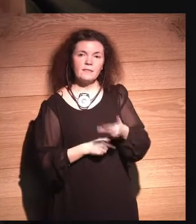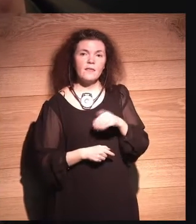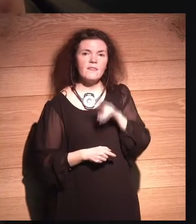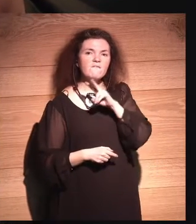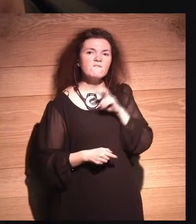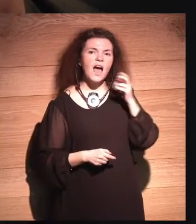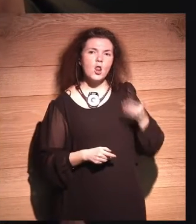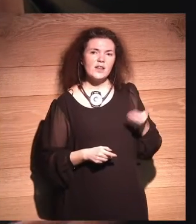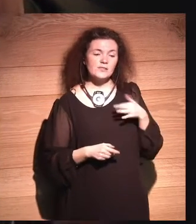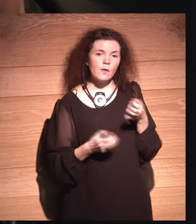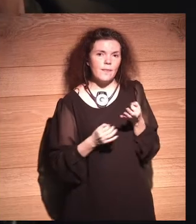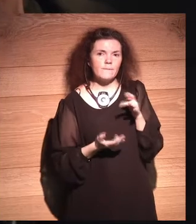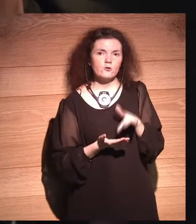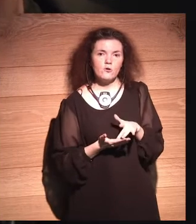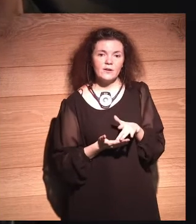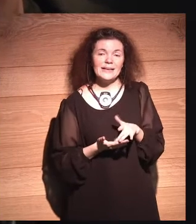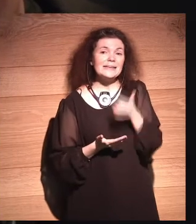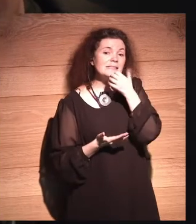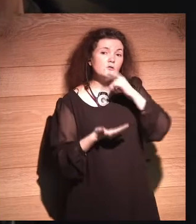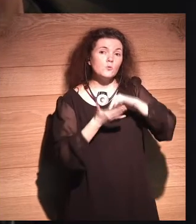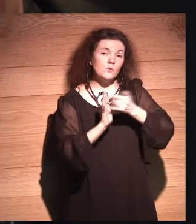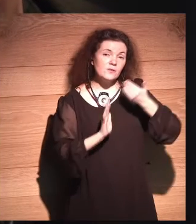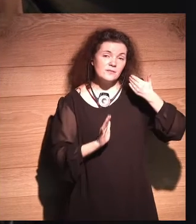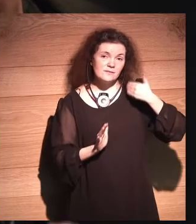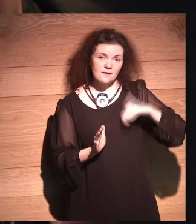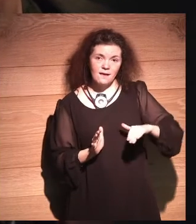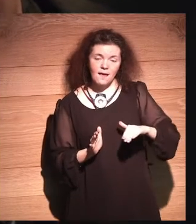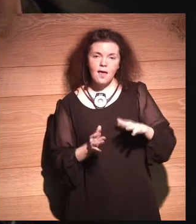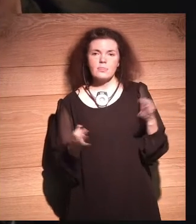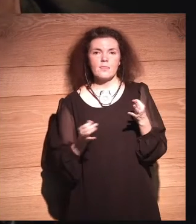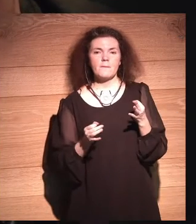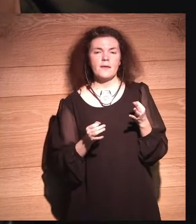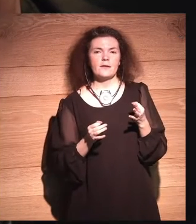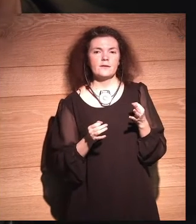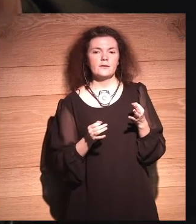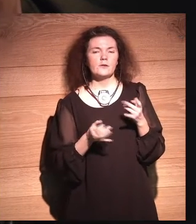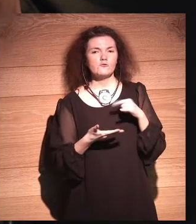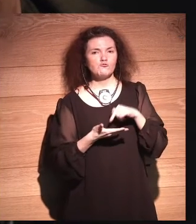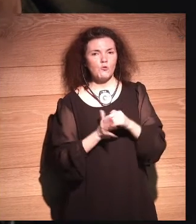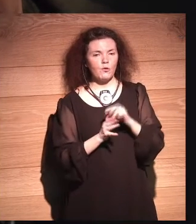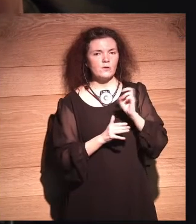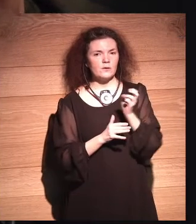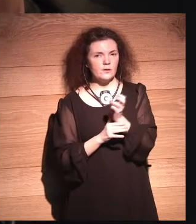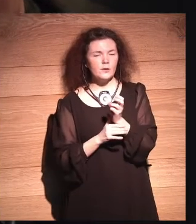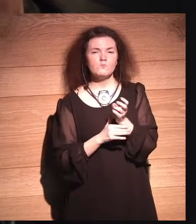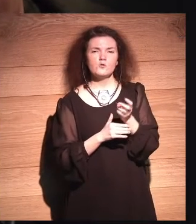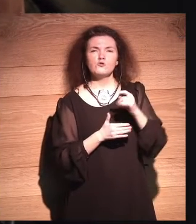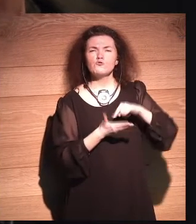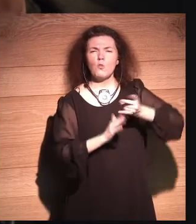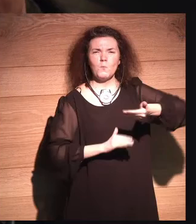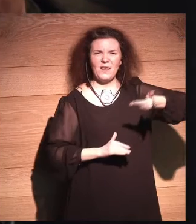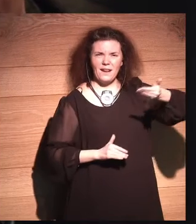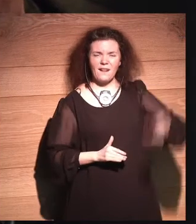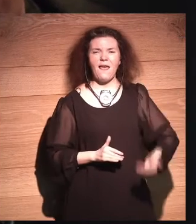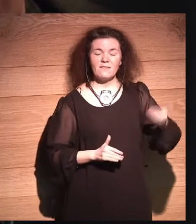come up with solutions, you have to come up with solutions that are very large. I doubt very much